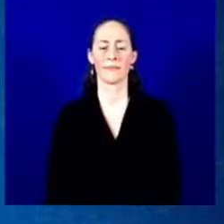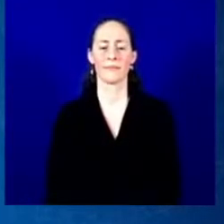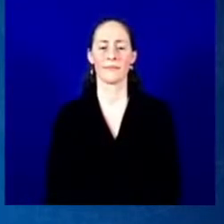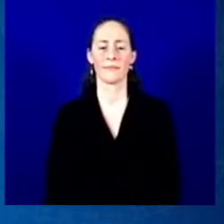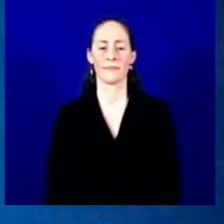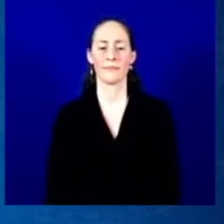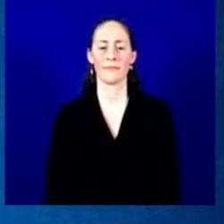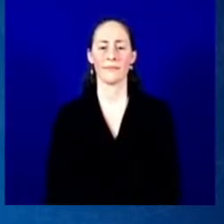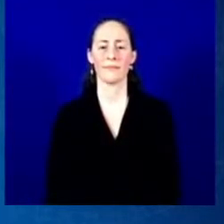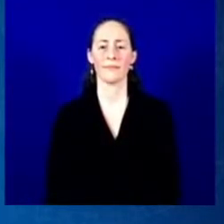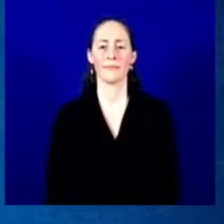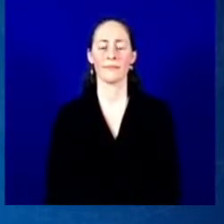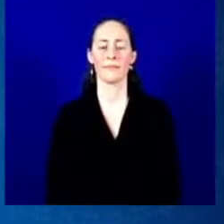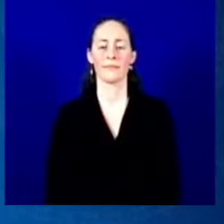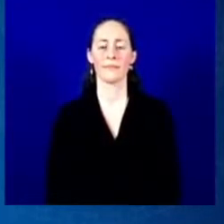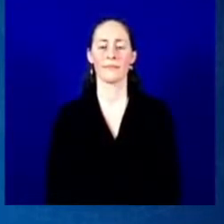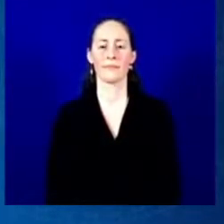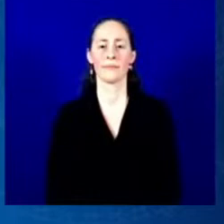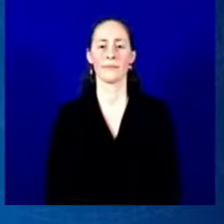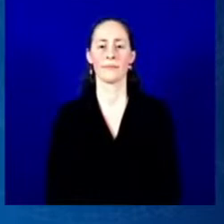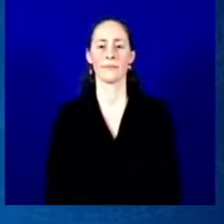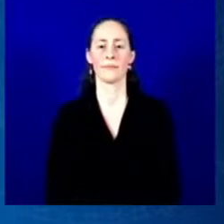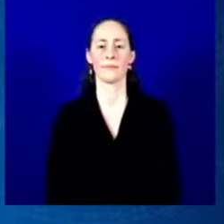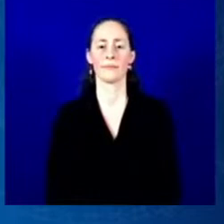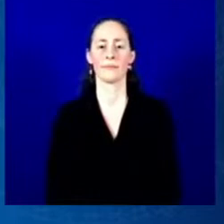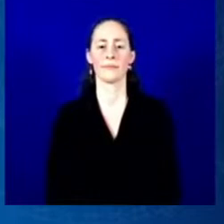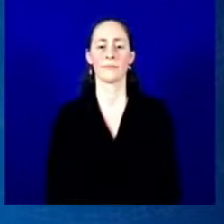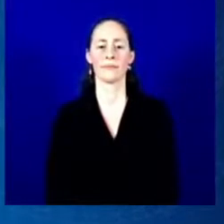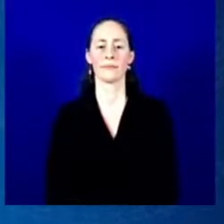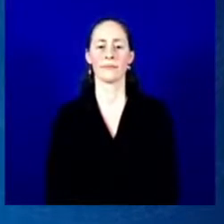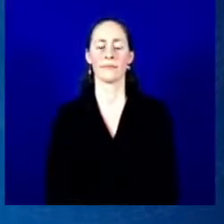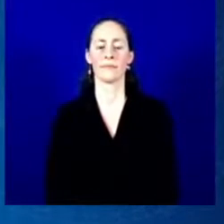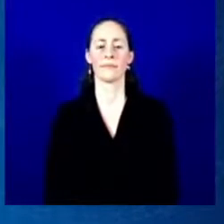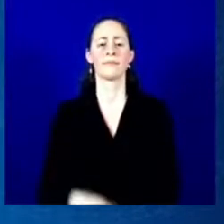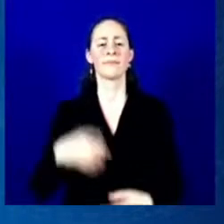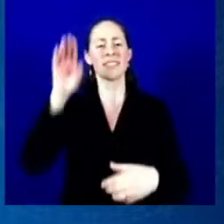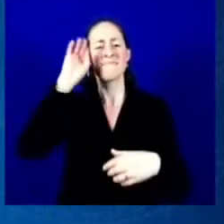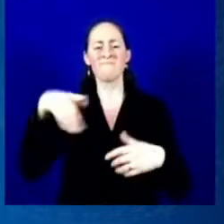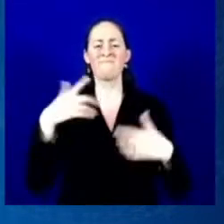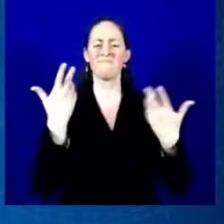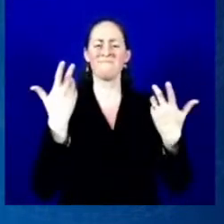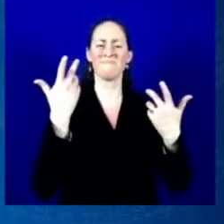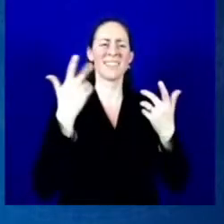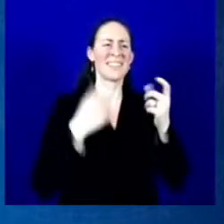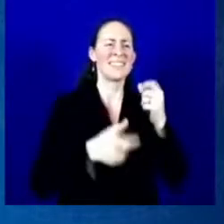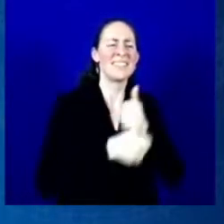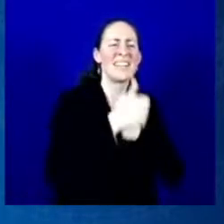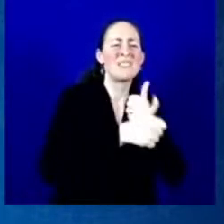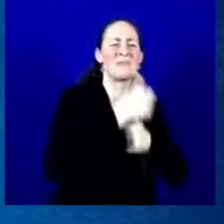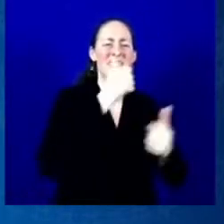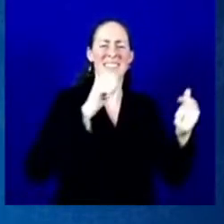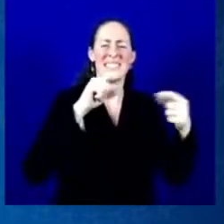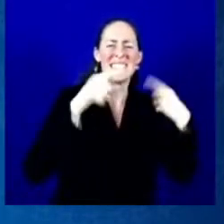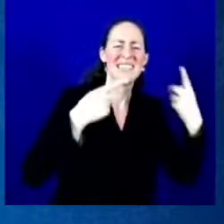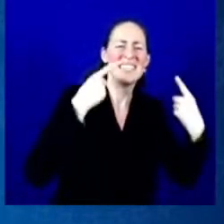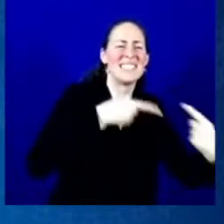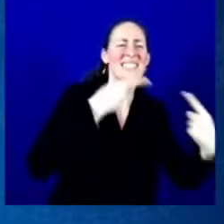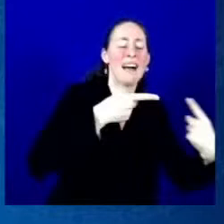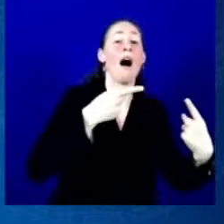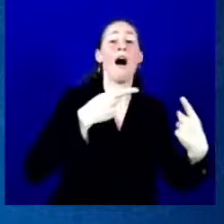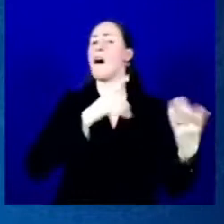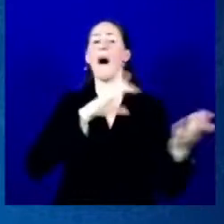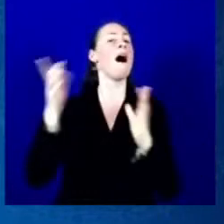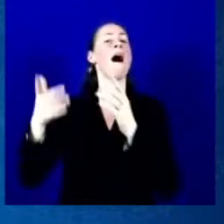Turning peril into possibility, crisis to opportunity, setbacks into